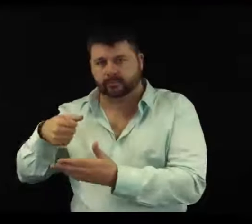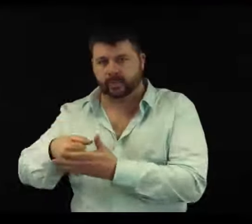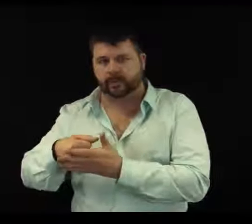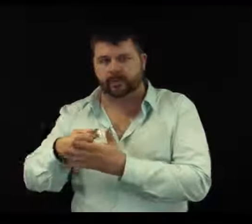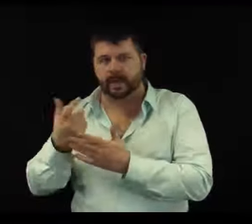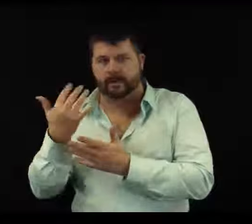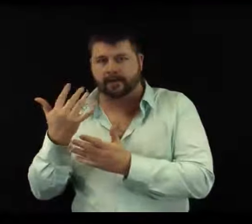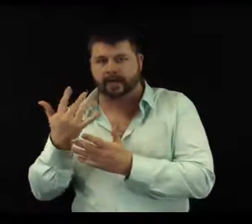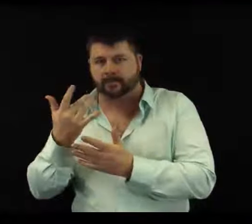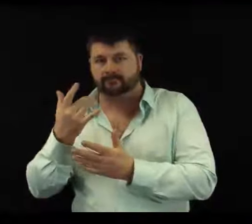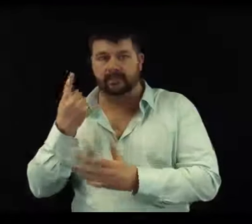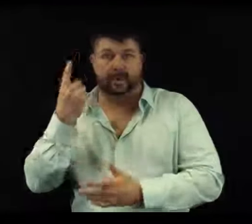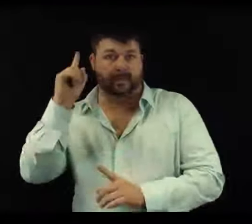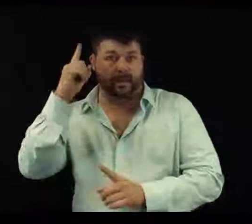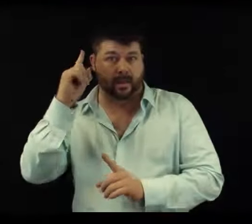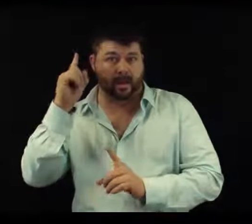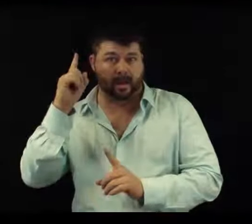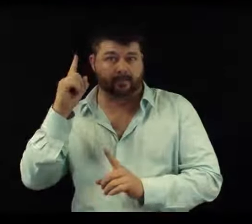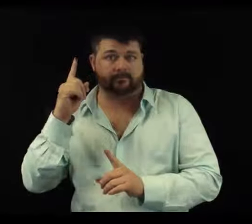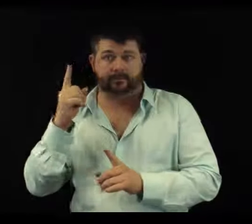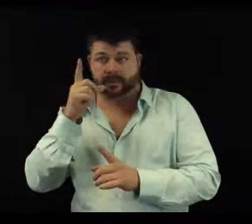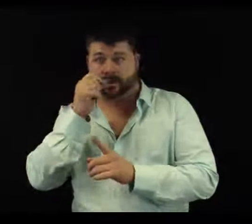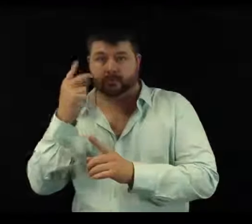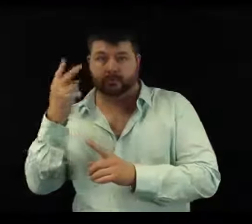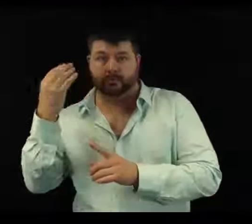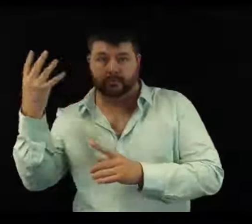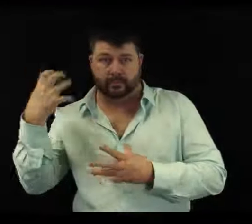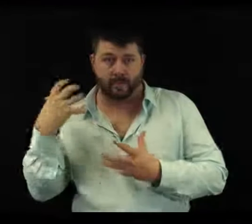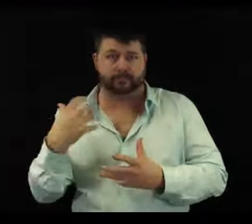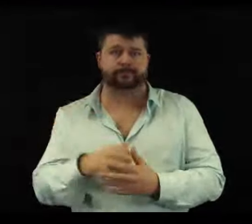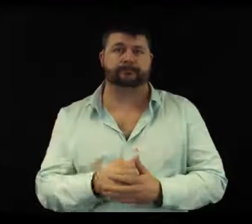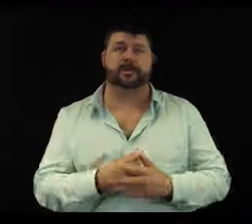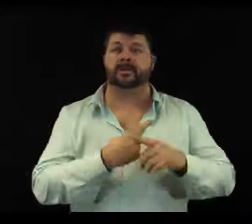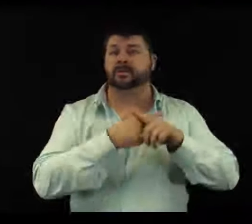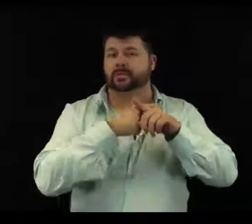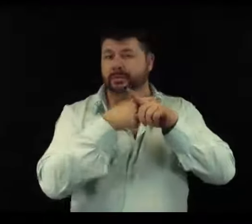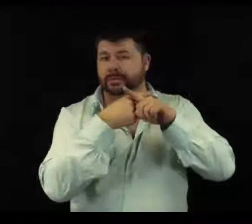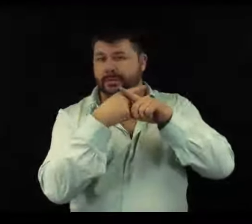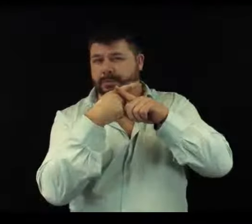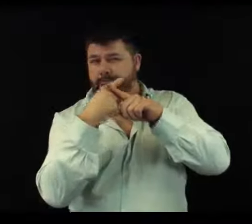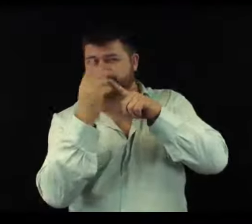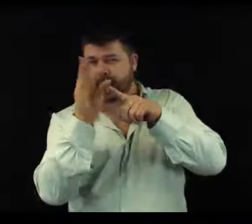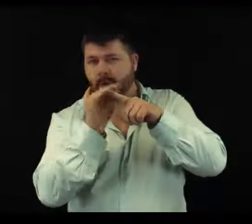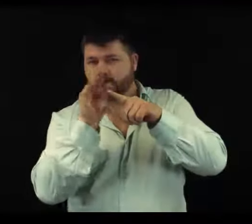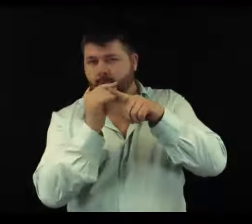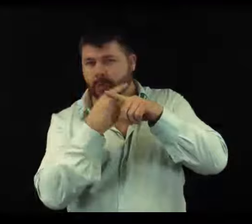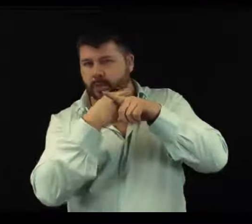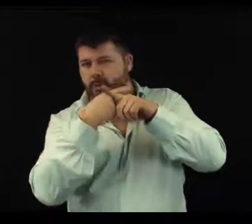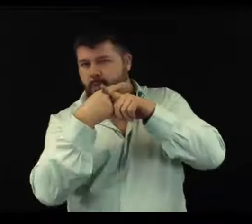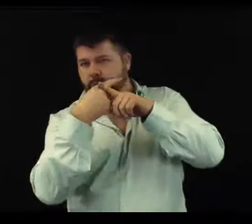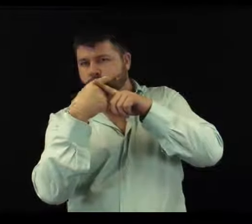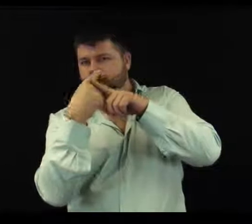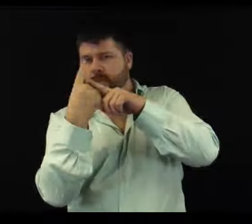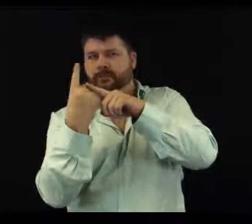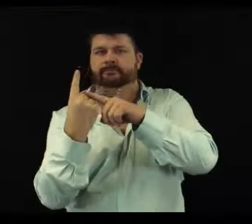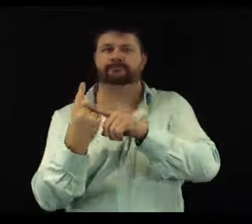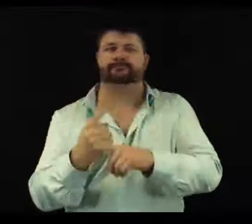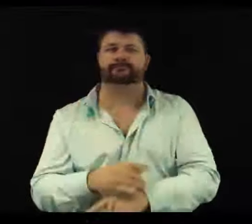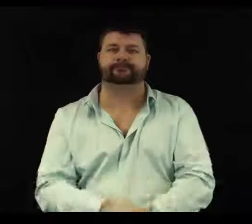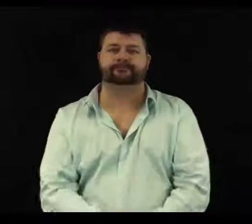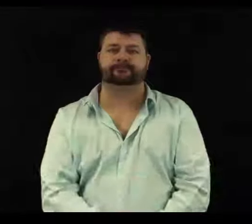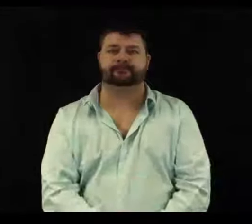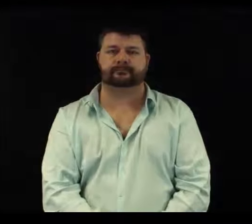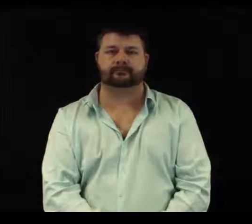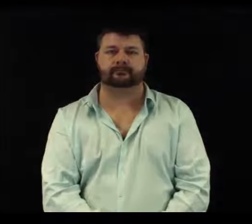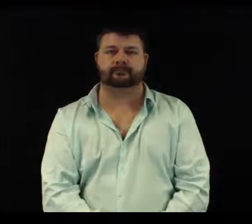active downloads. Tap on it and you will see the progress of your album or songs being downloaded. How long this takes is dependent